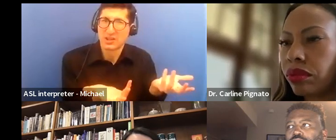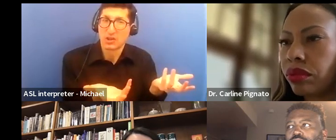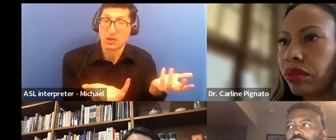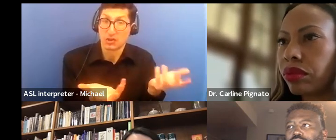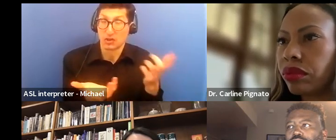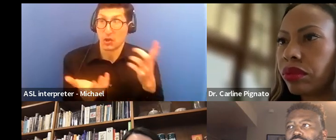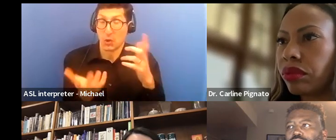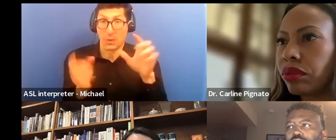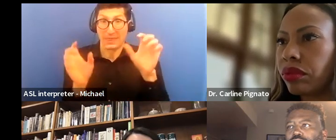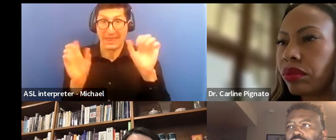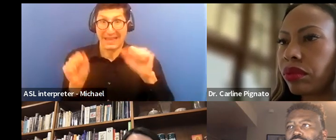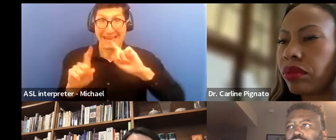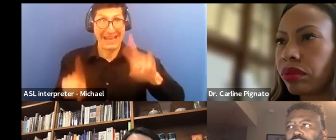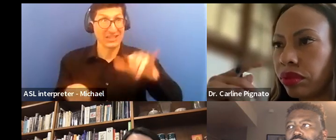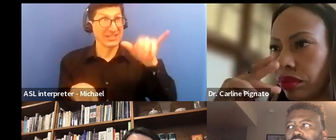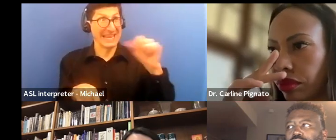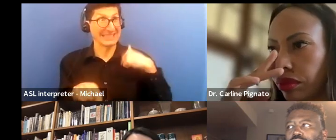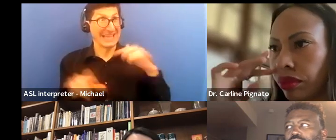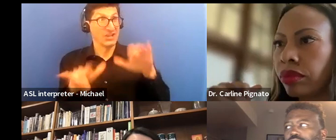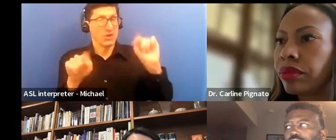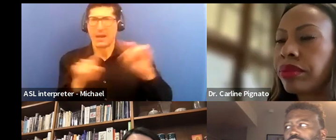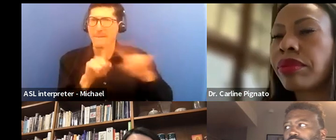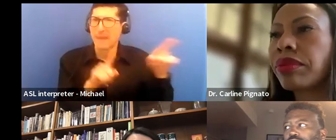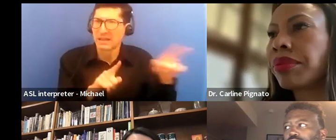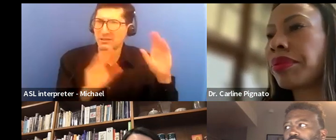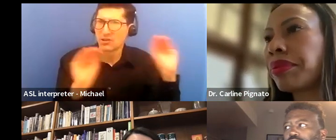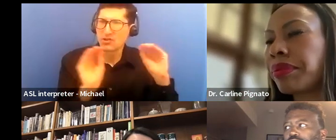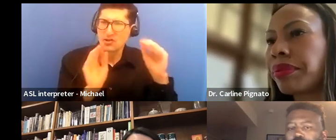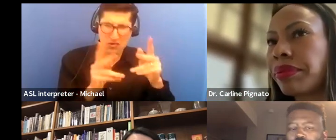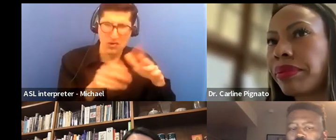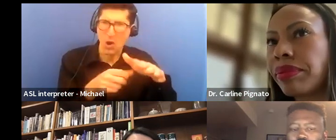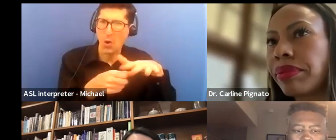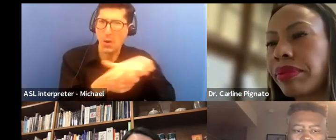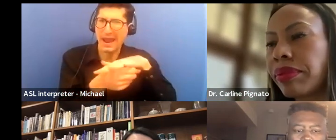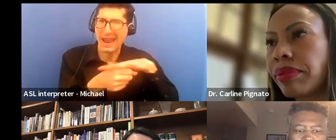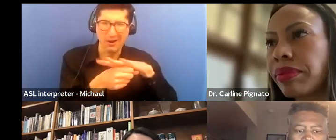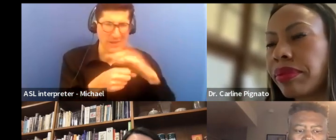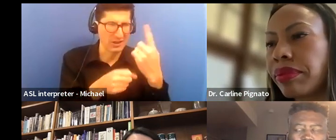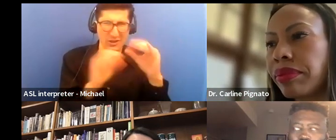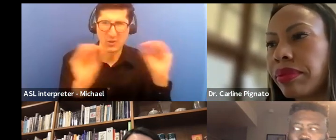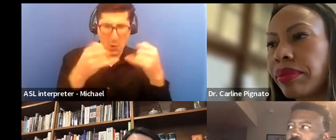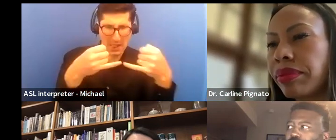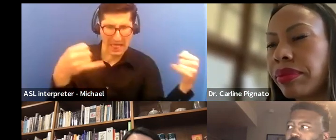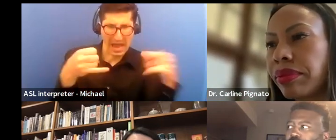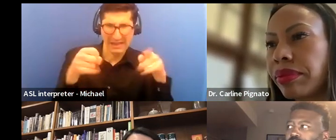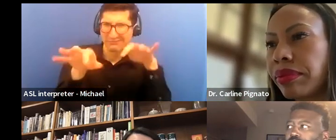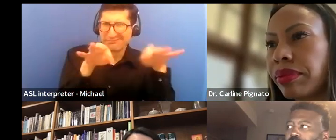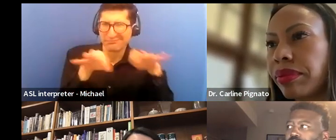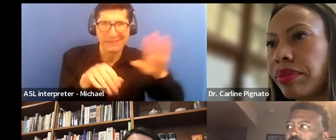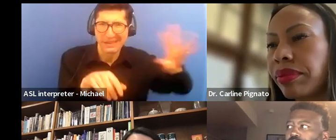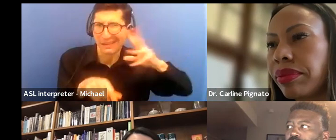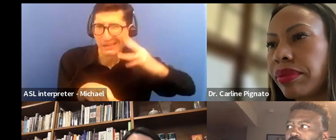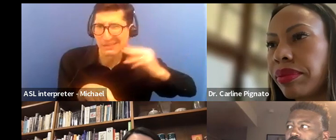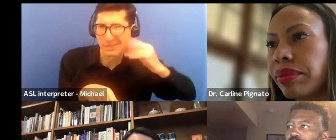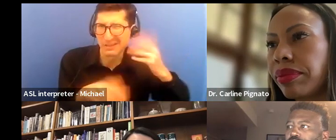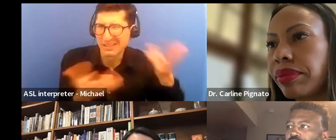do that, how that happens if I don't see any indication on this document that that's the expectation that will be looked into for